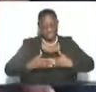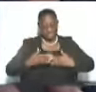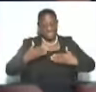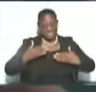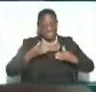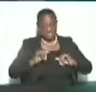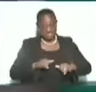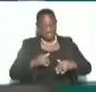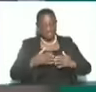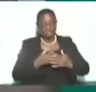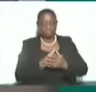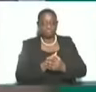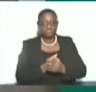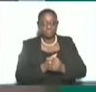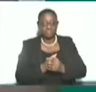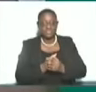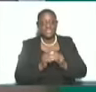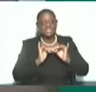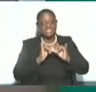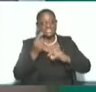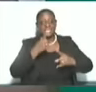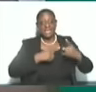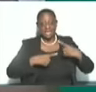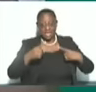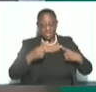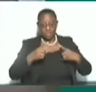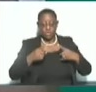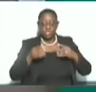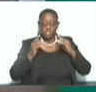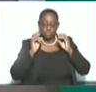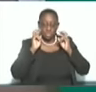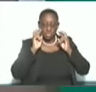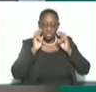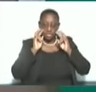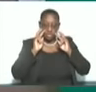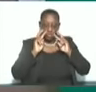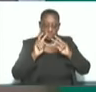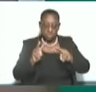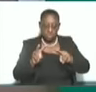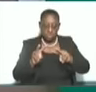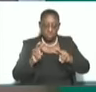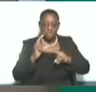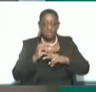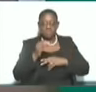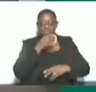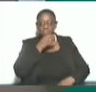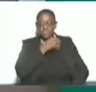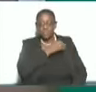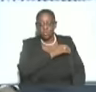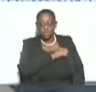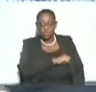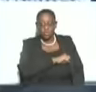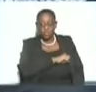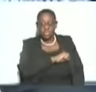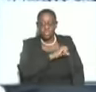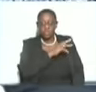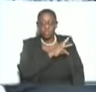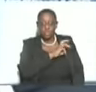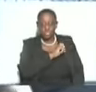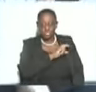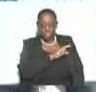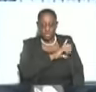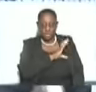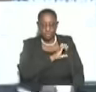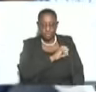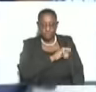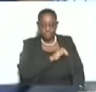Swain. And still to come, we continue to reflect on the life and legacy of the late Obie Wilscombe. You're watching The Bahamas Tonight,